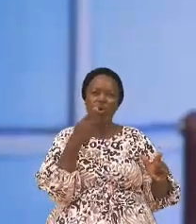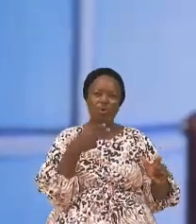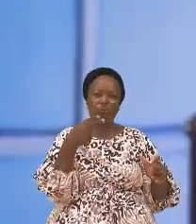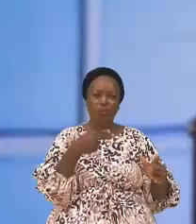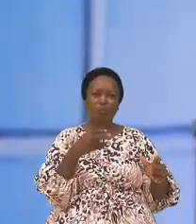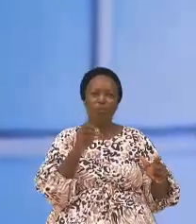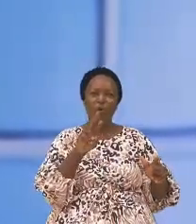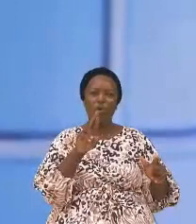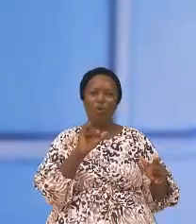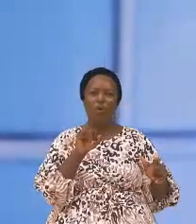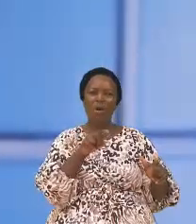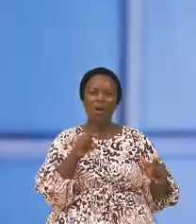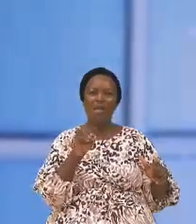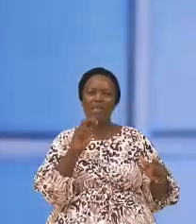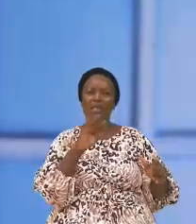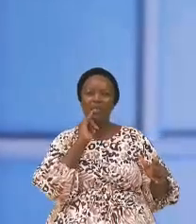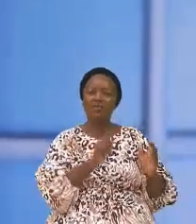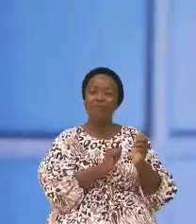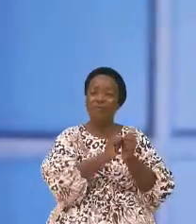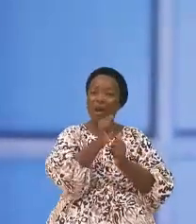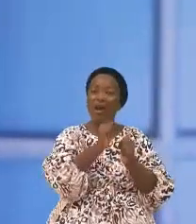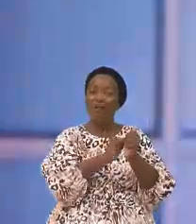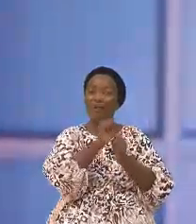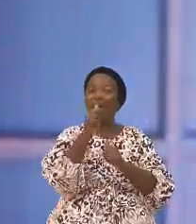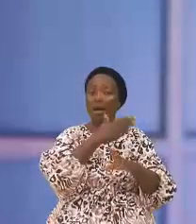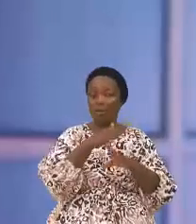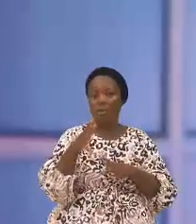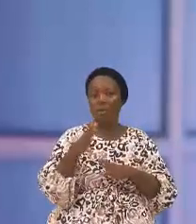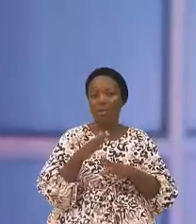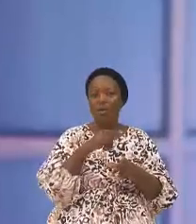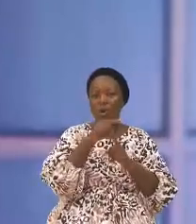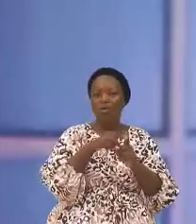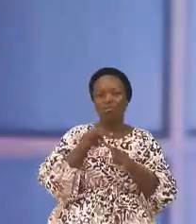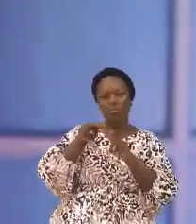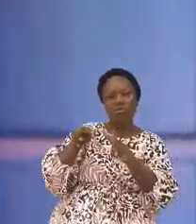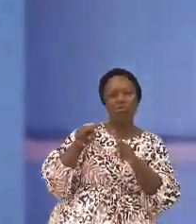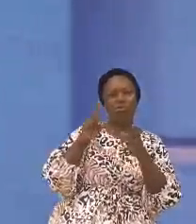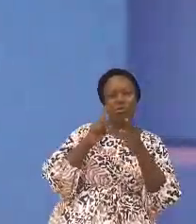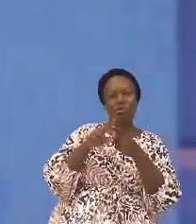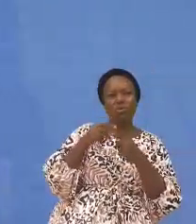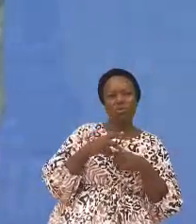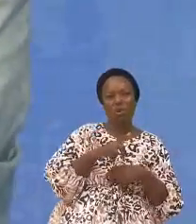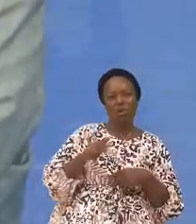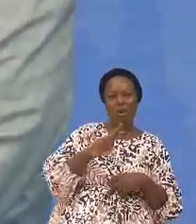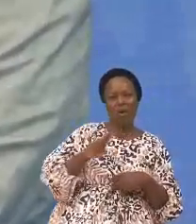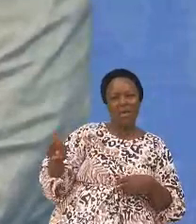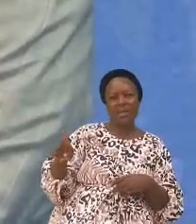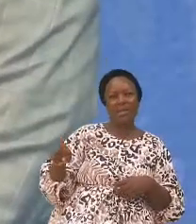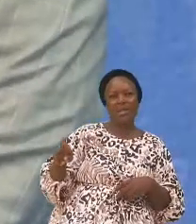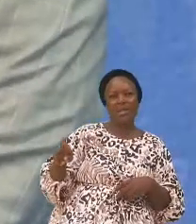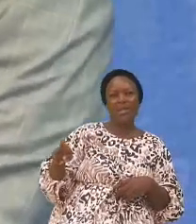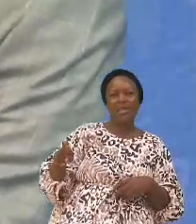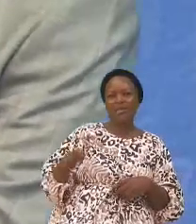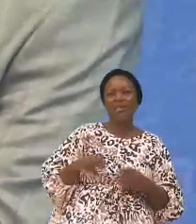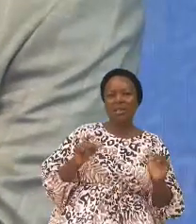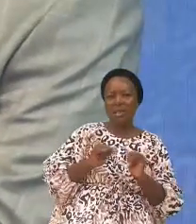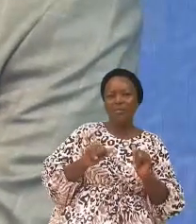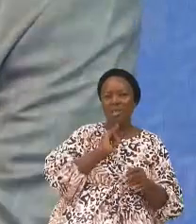the horizon is far, far, far away. When you look to your right,